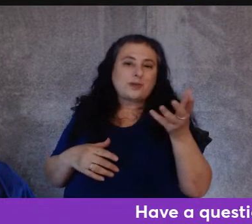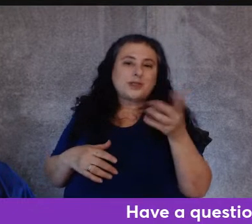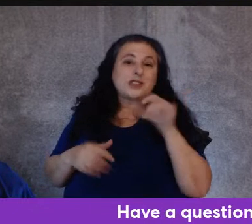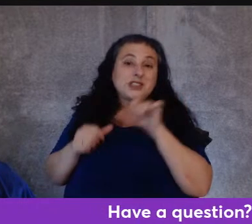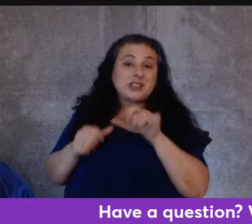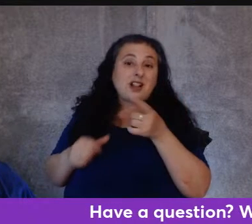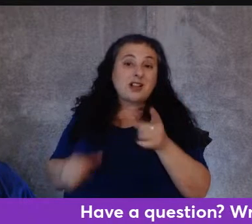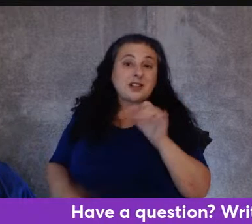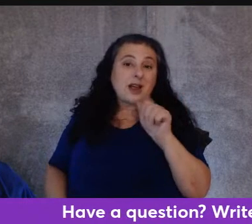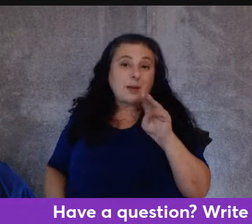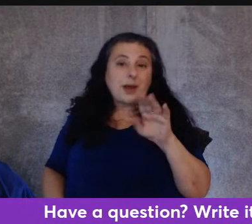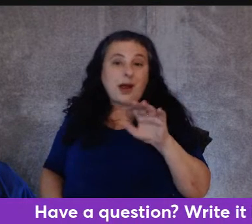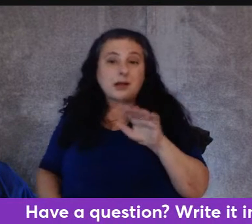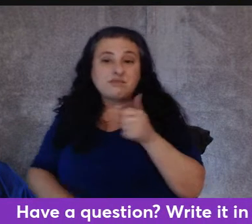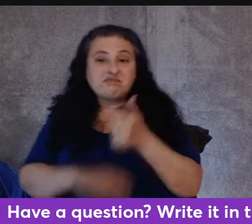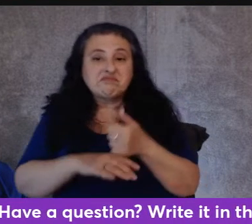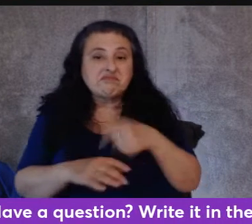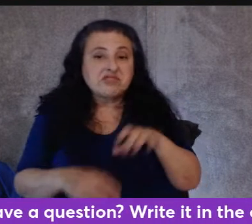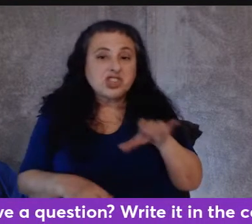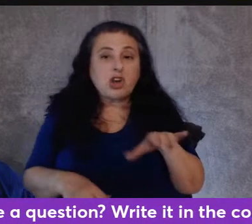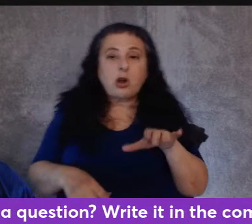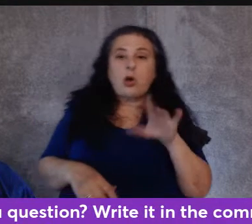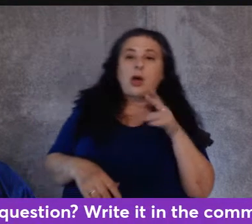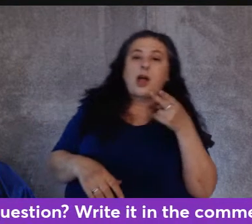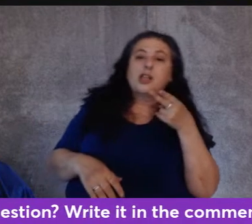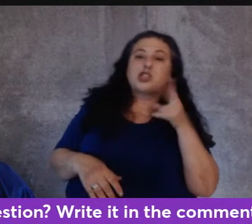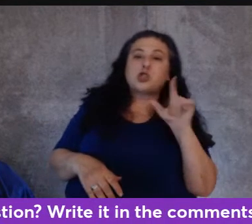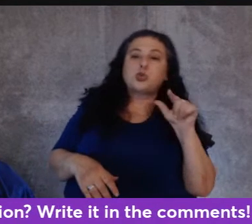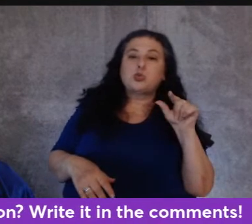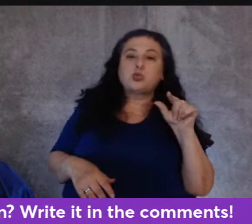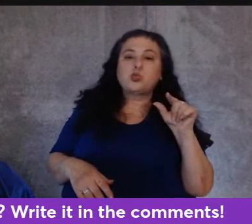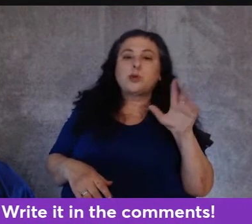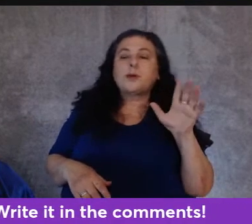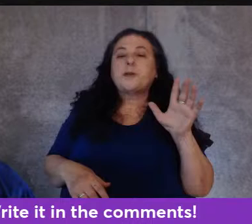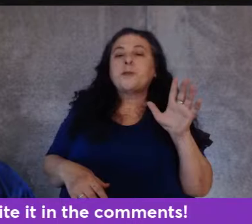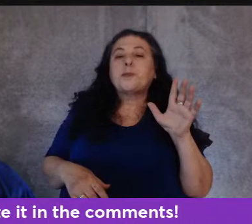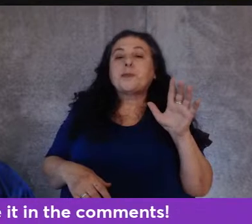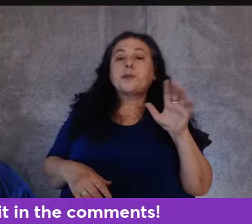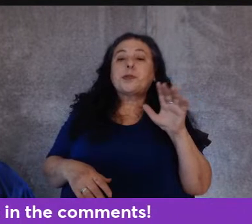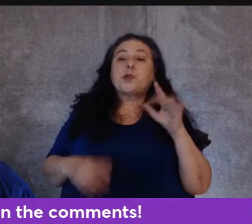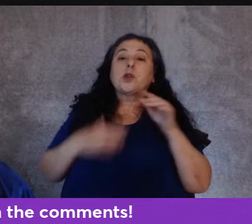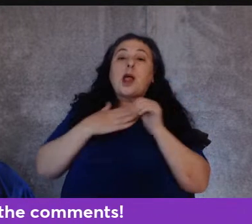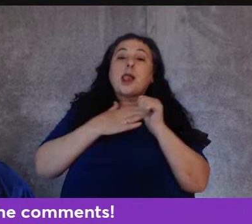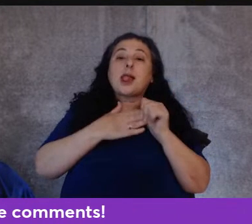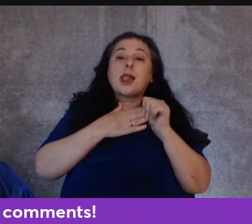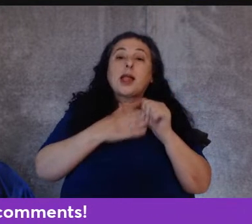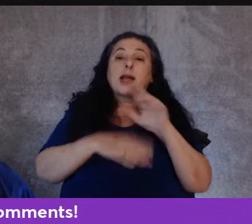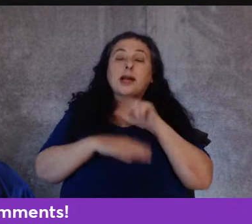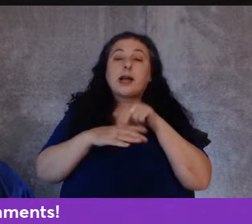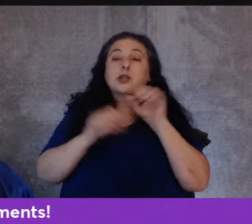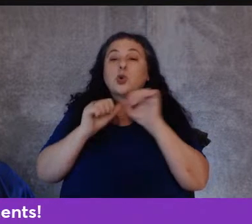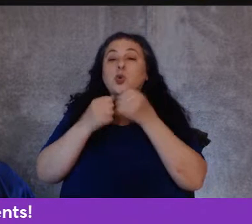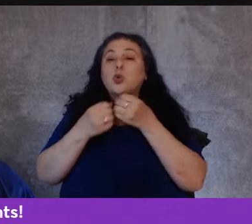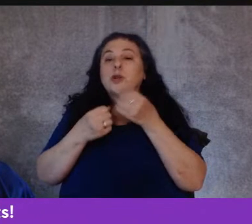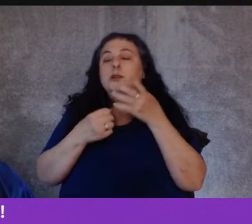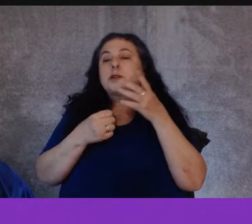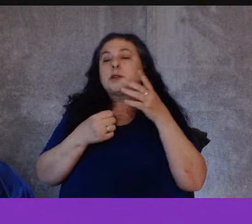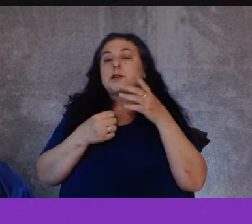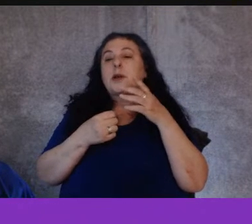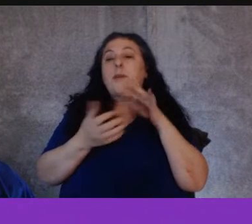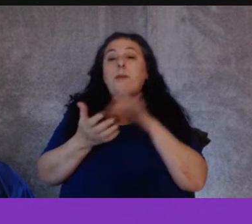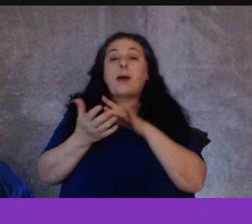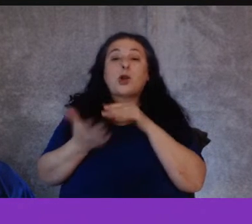is, right? And so this leading national organization that is promoting the interests of medical